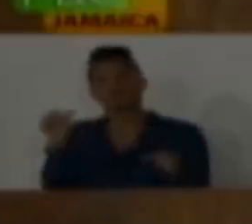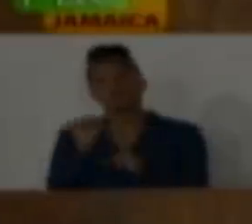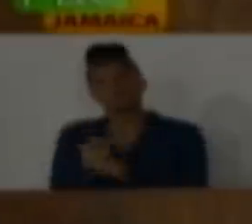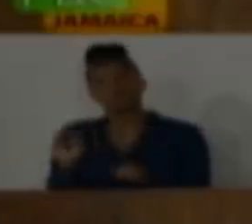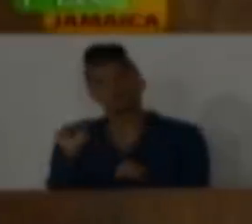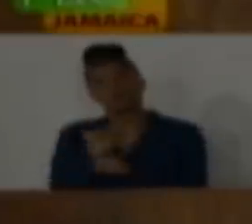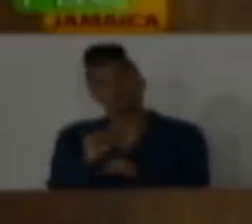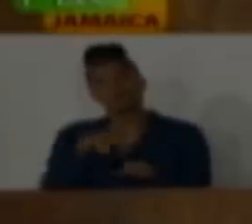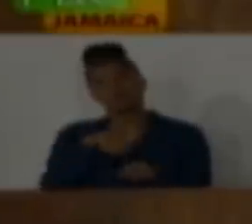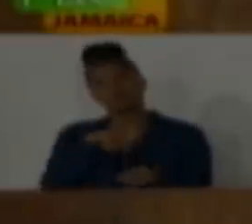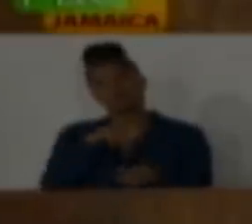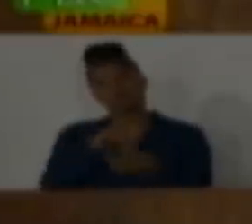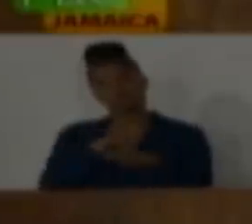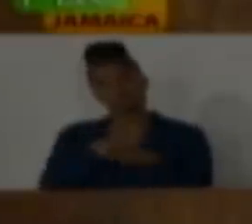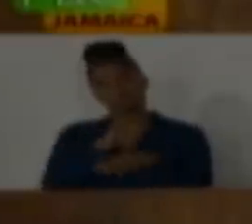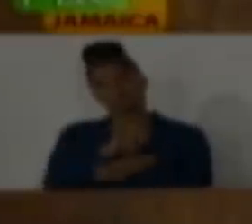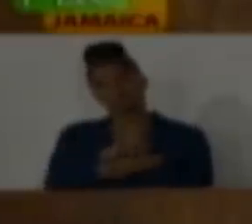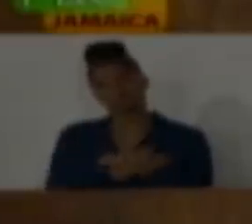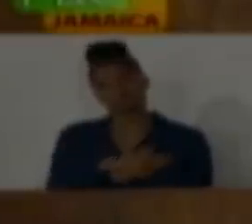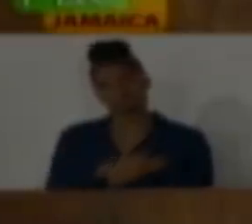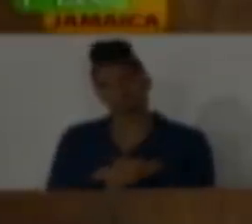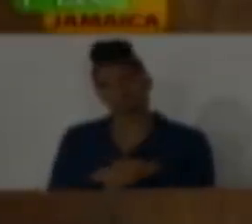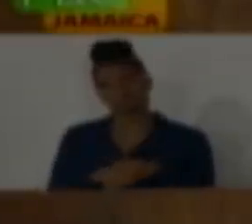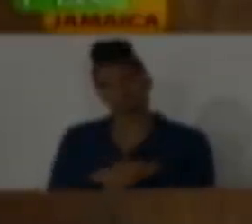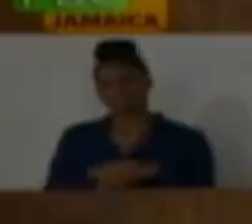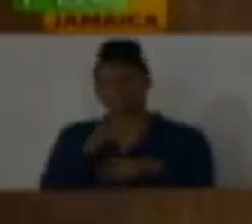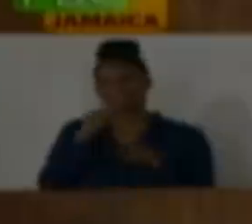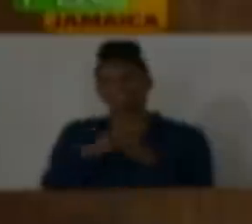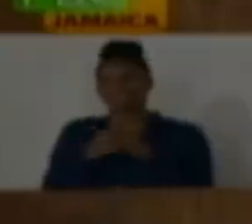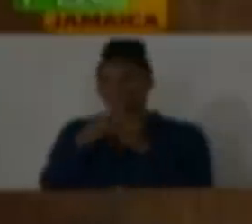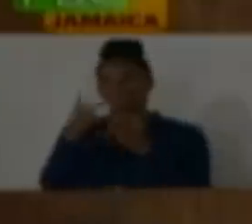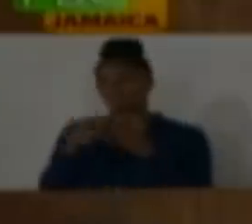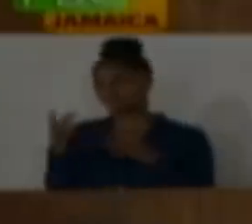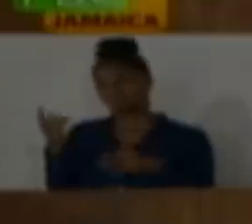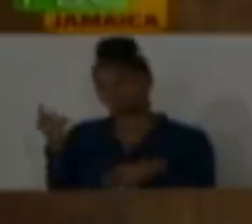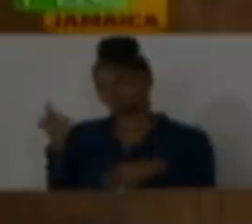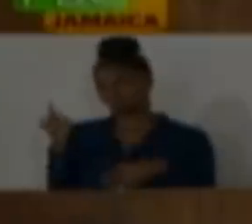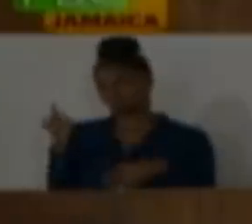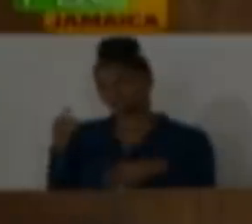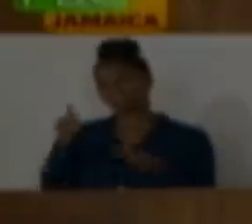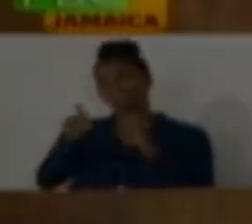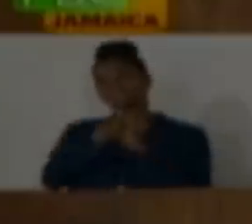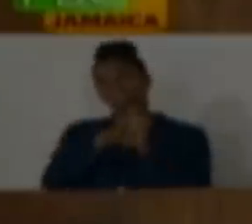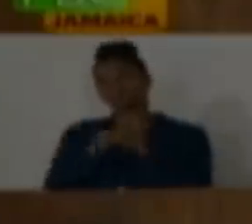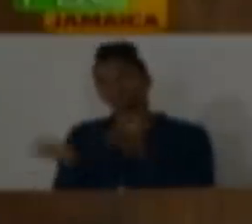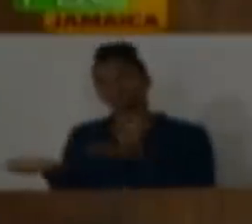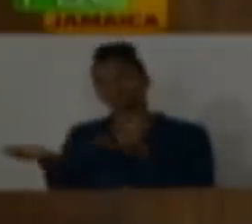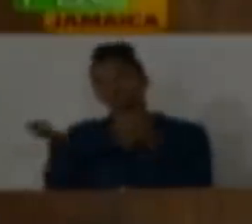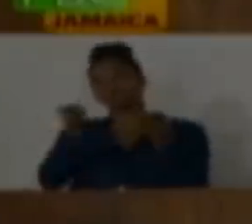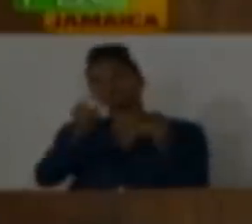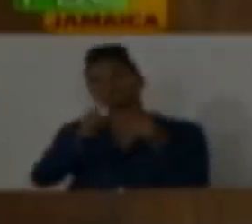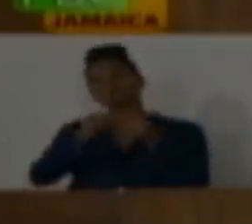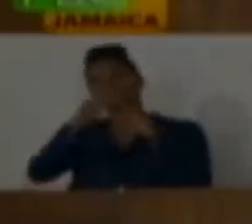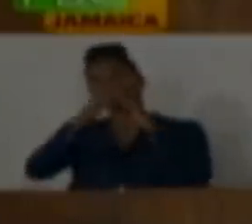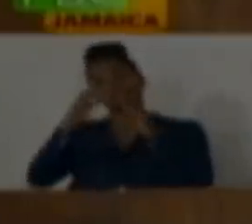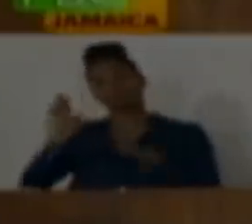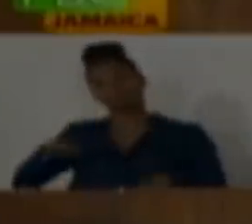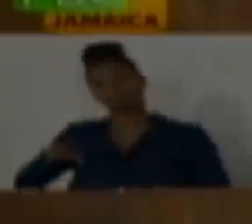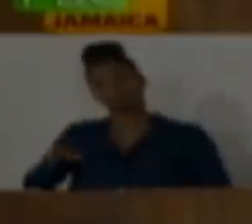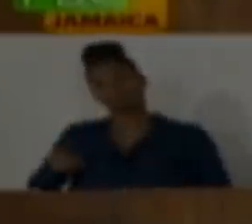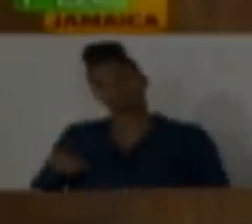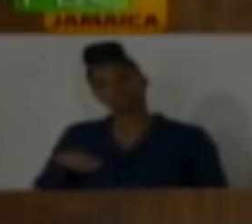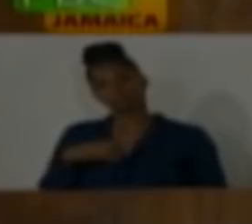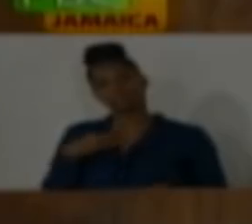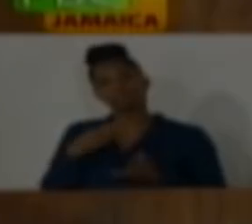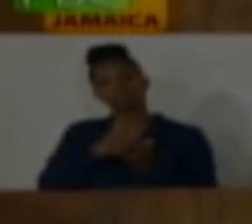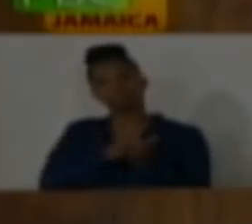that act. It didn't start in 2018. The legislation was brought to the House and went